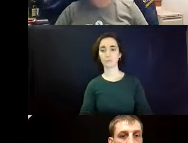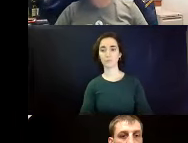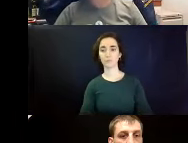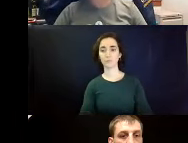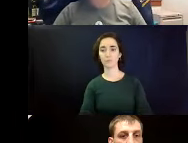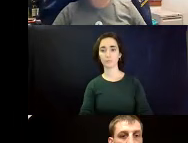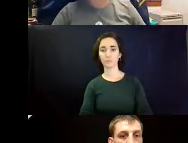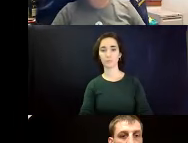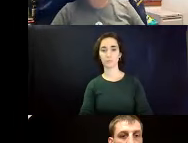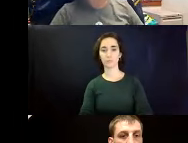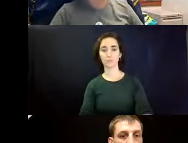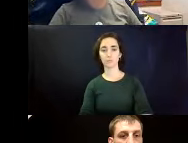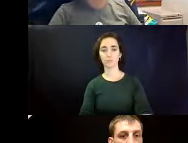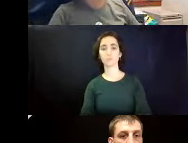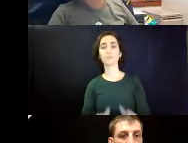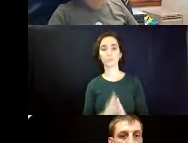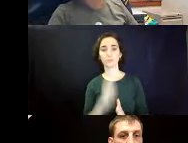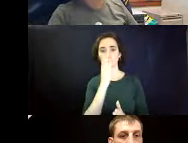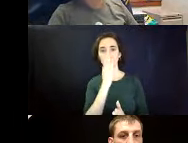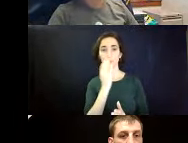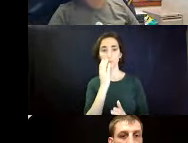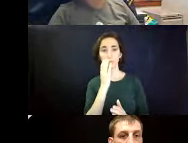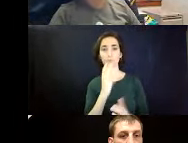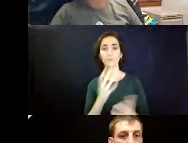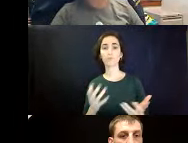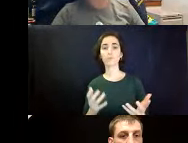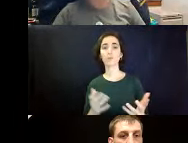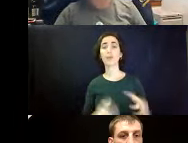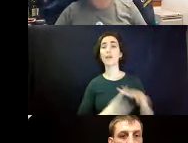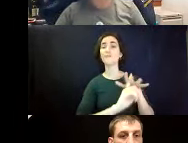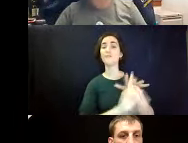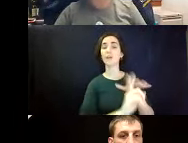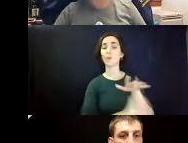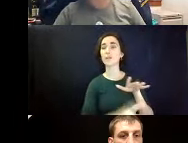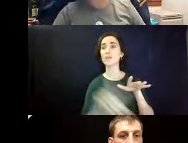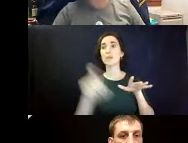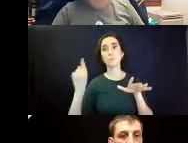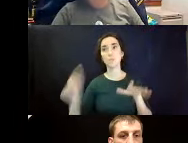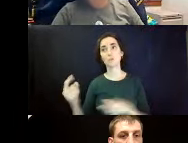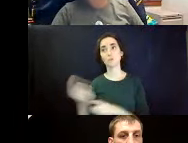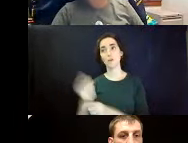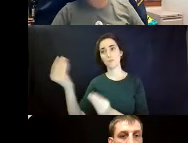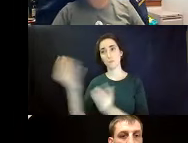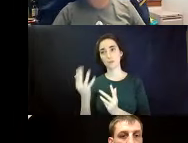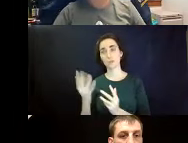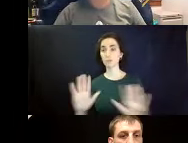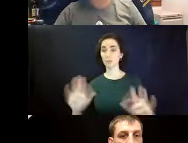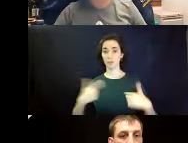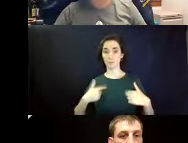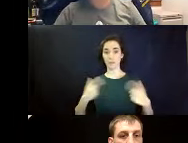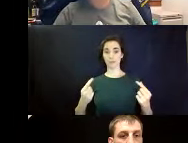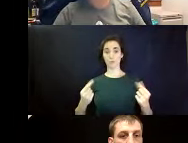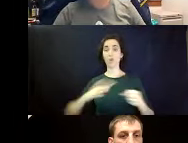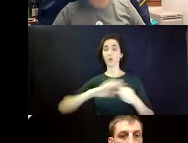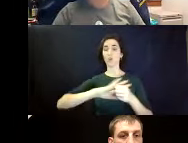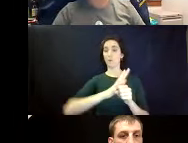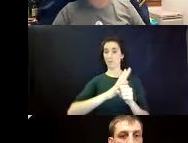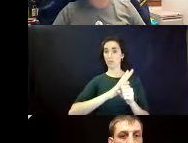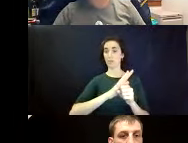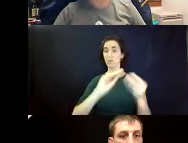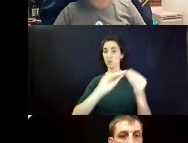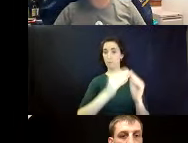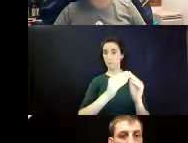Evacuations, stay informed. So what I've been doing, we monitor COVID statistics in nearby states. This is all over